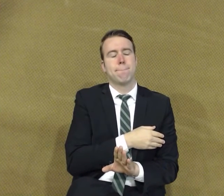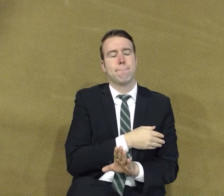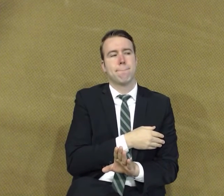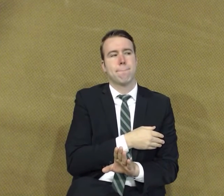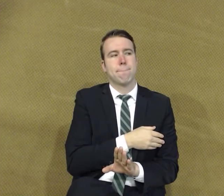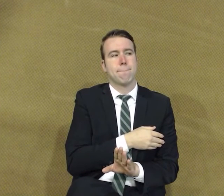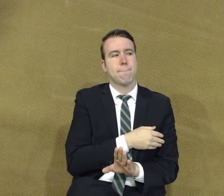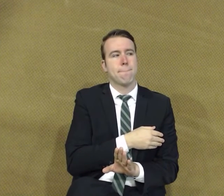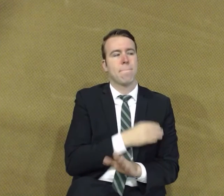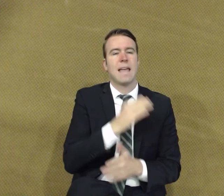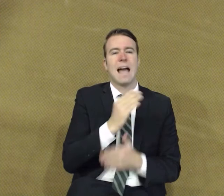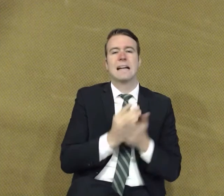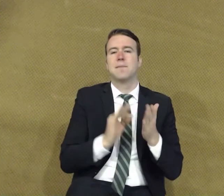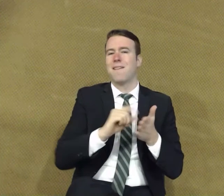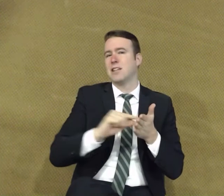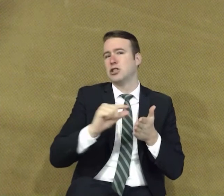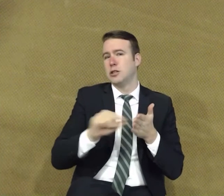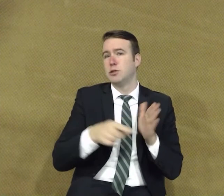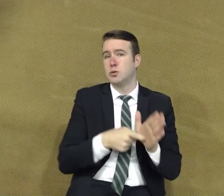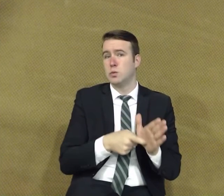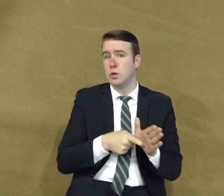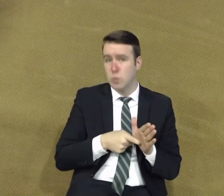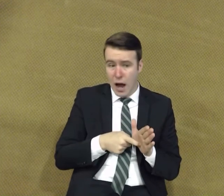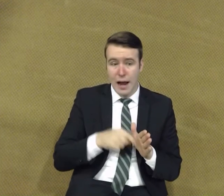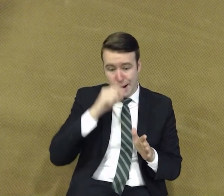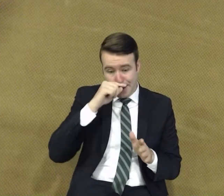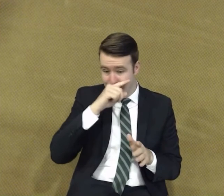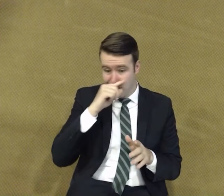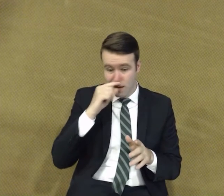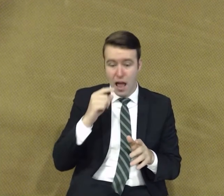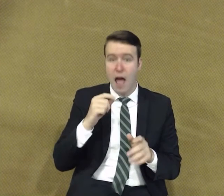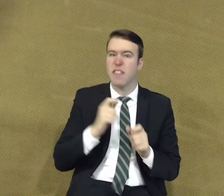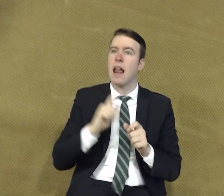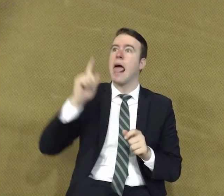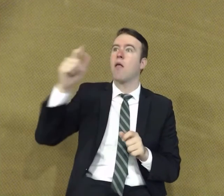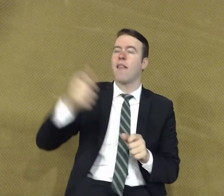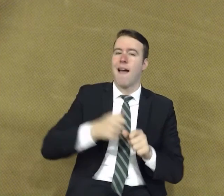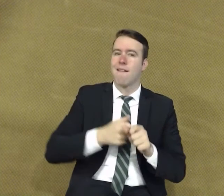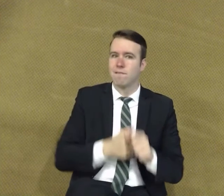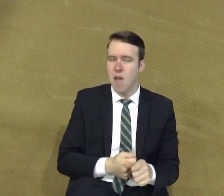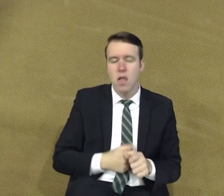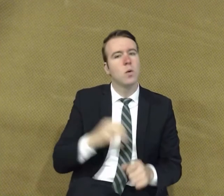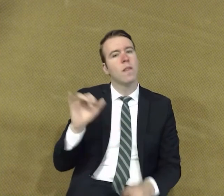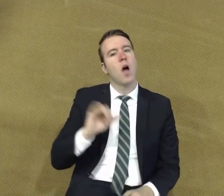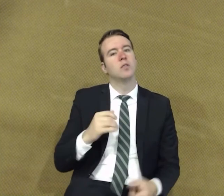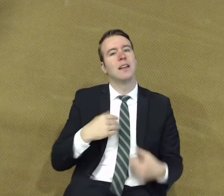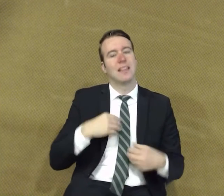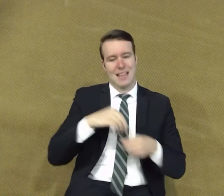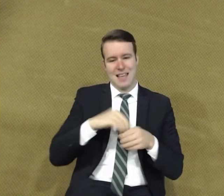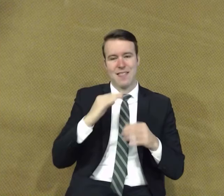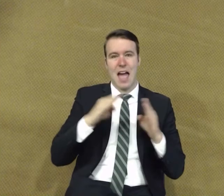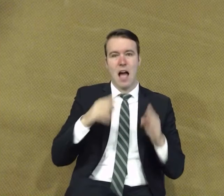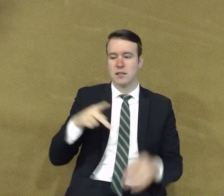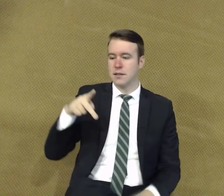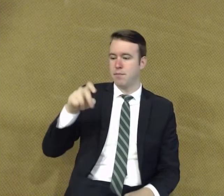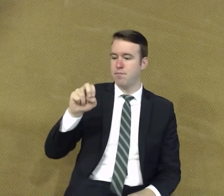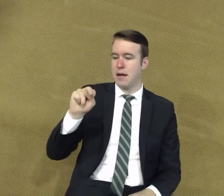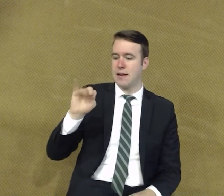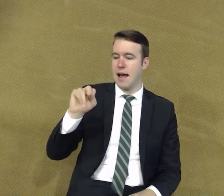of some of the strictures that were required and that were followed later. And so there's also in the house